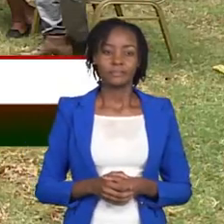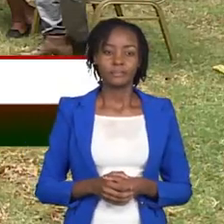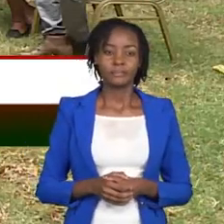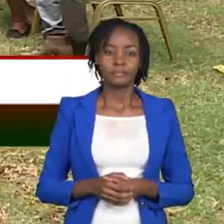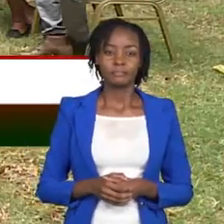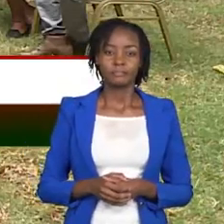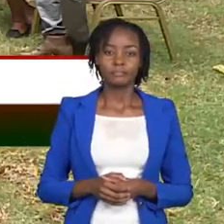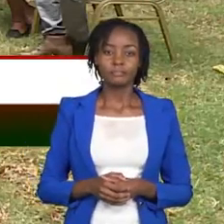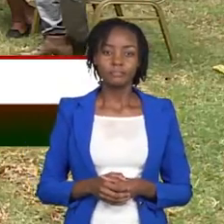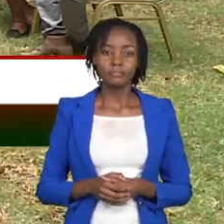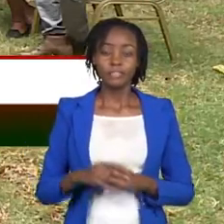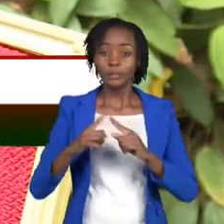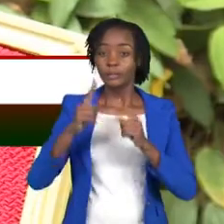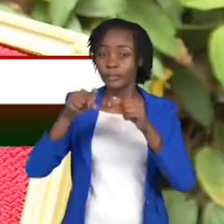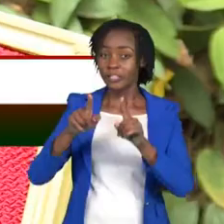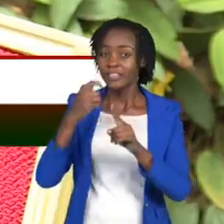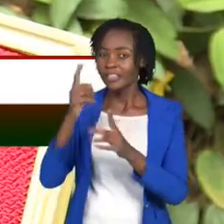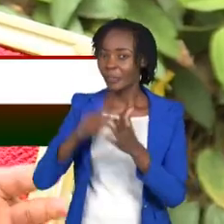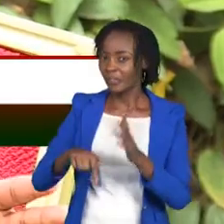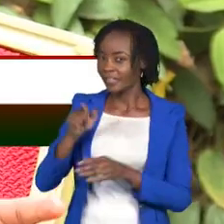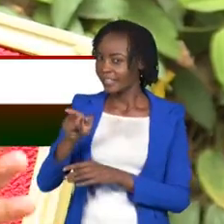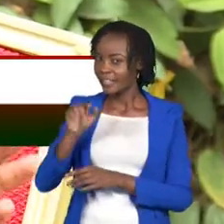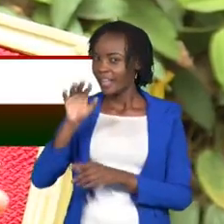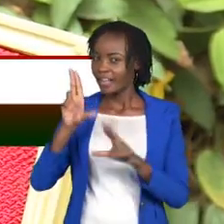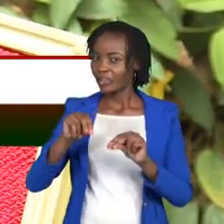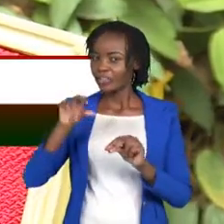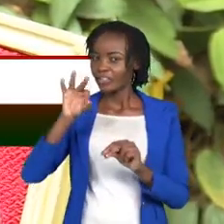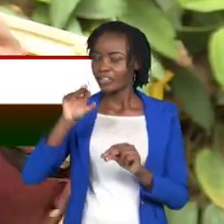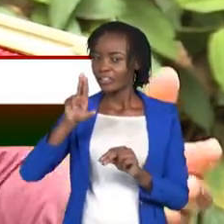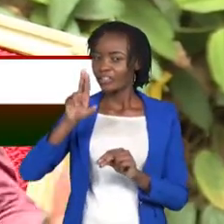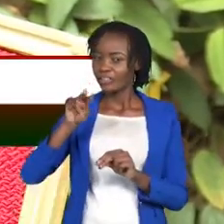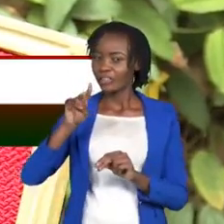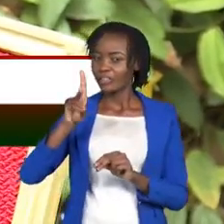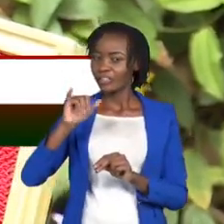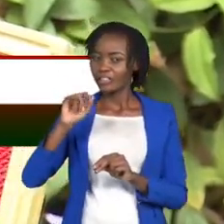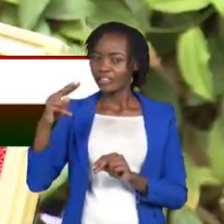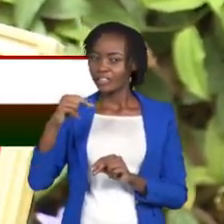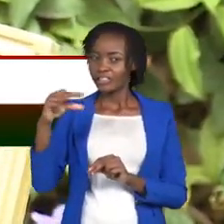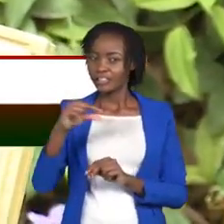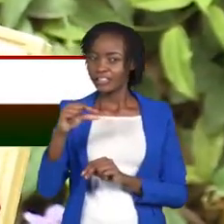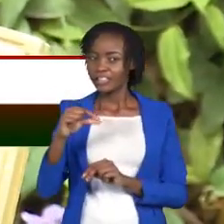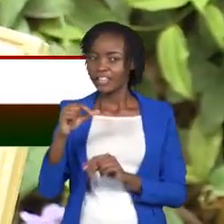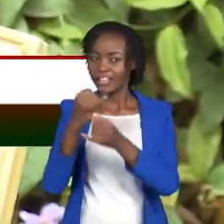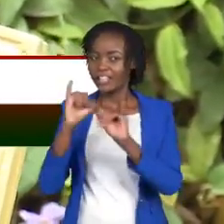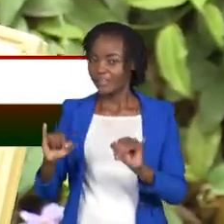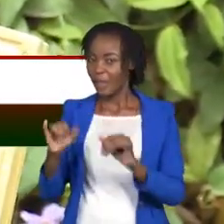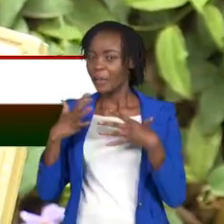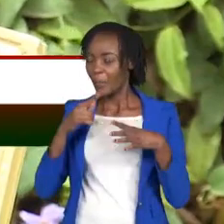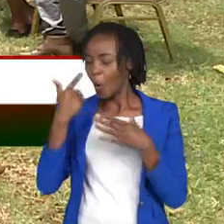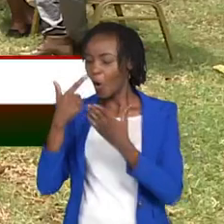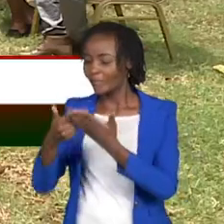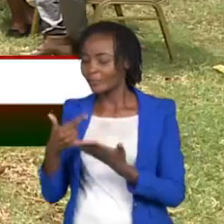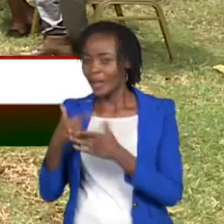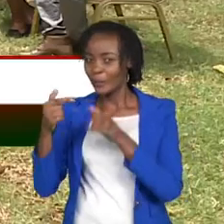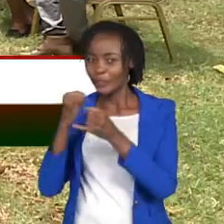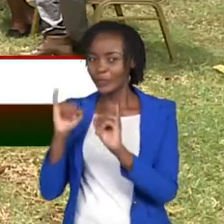have refused to term as the founding fathers, those who fought for, or in your words, negotiated for independence. In this